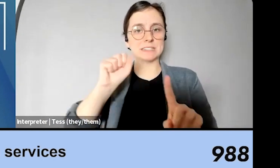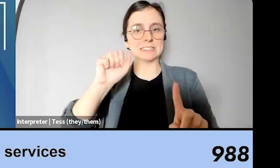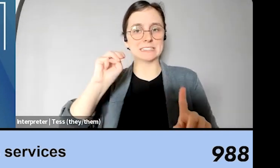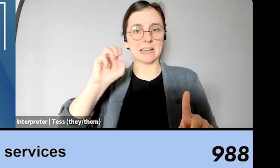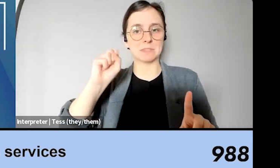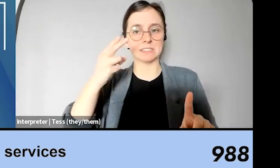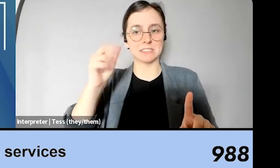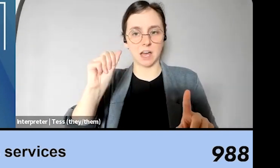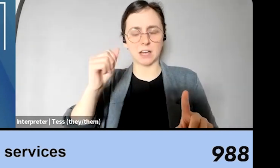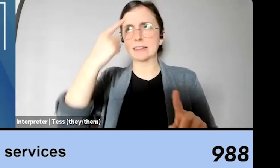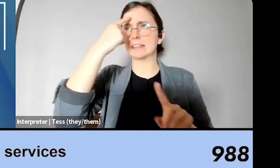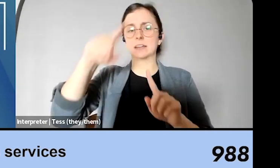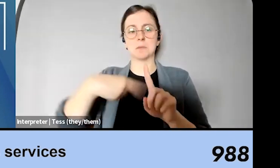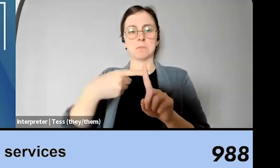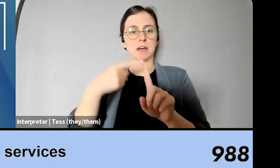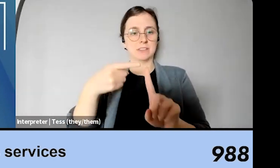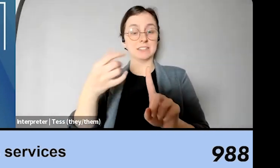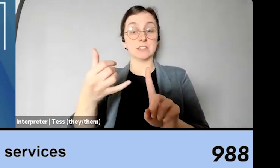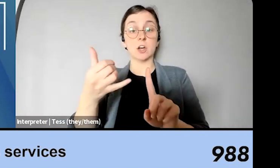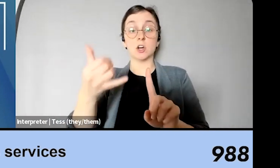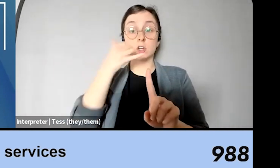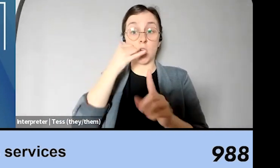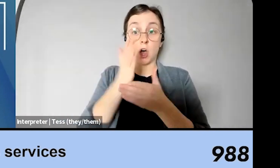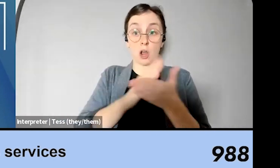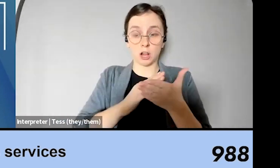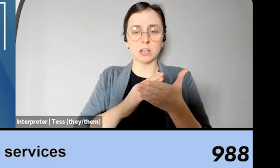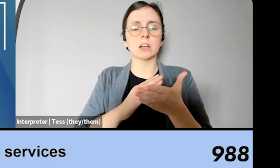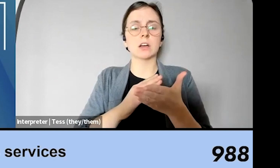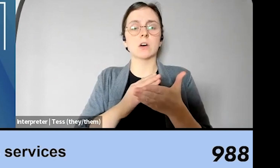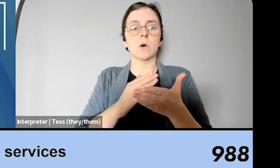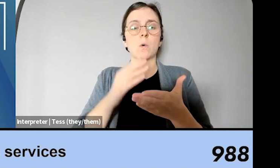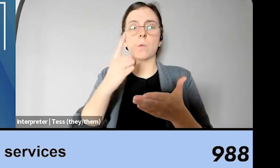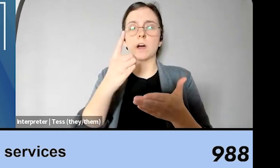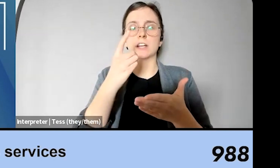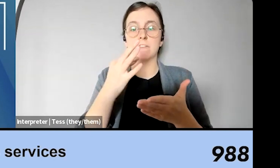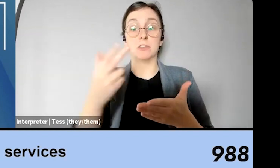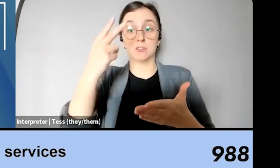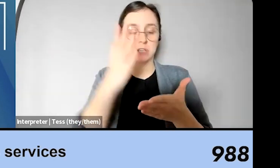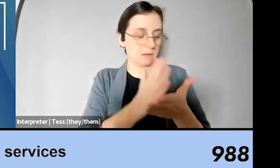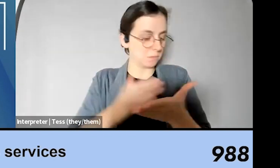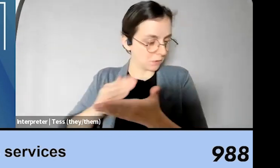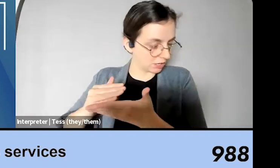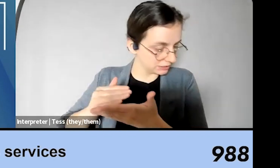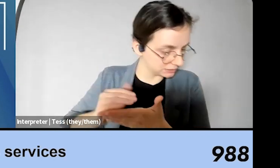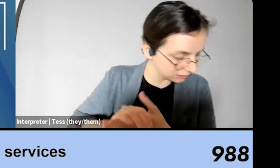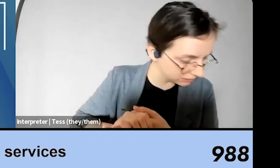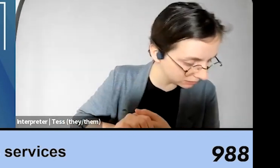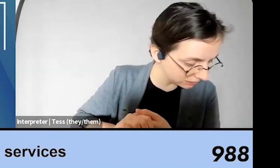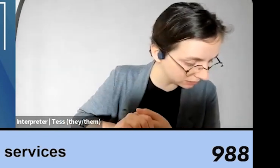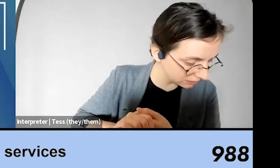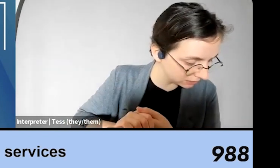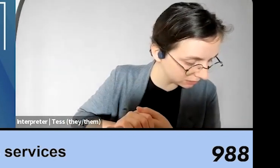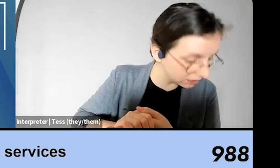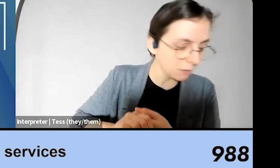think of this call component as one of three broad components. And so we envision this